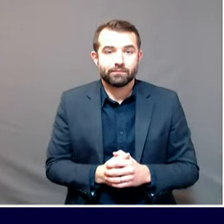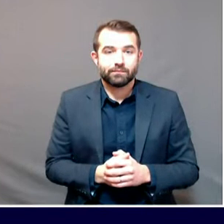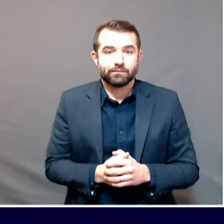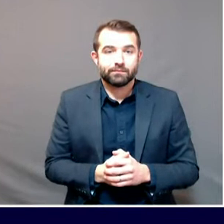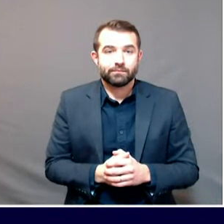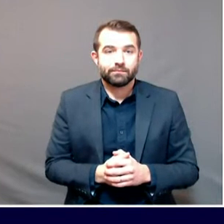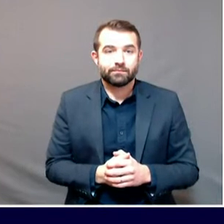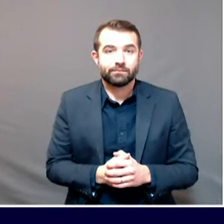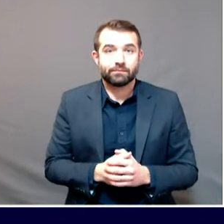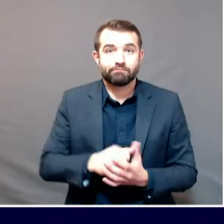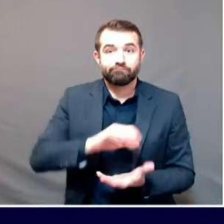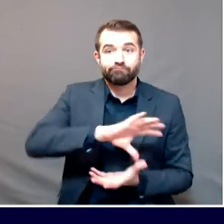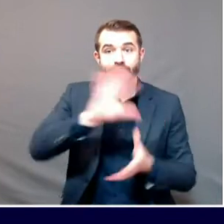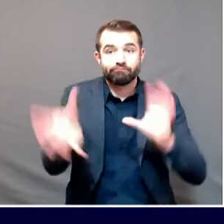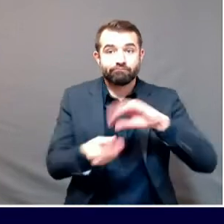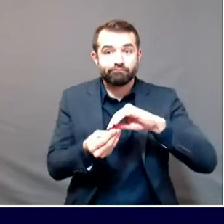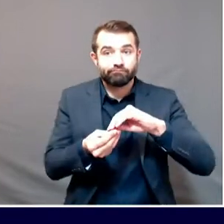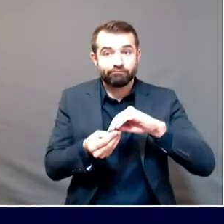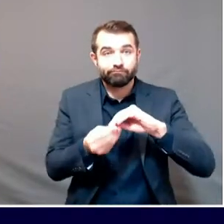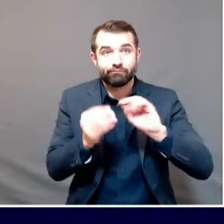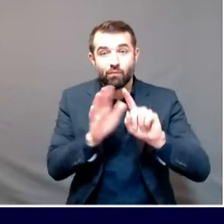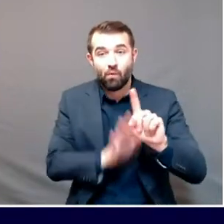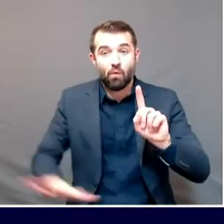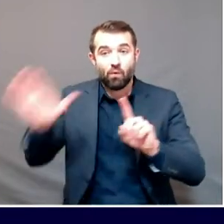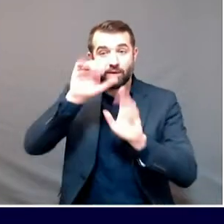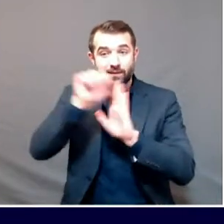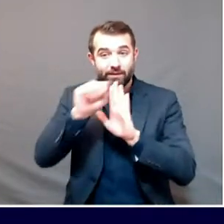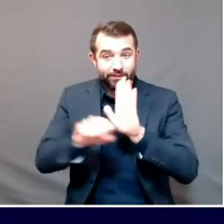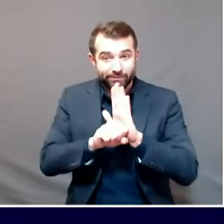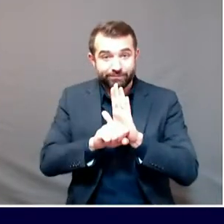Overall, across the state, there are now a total of